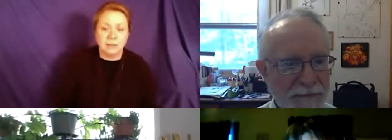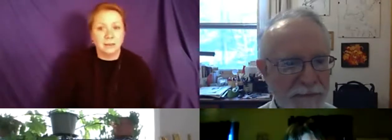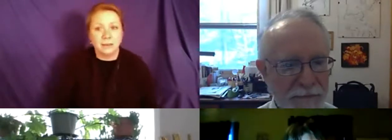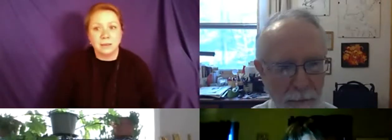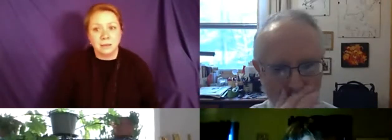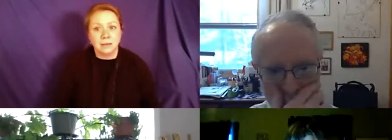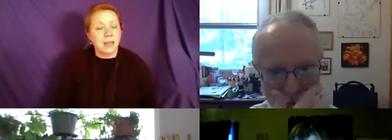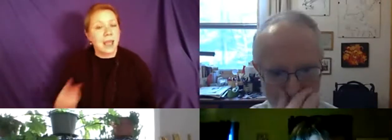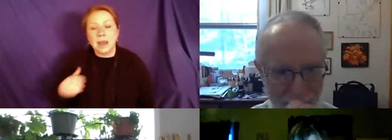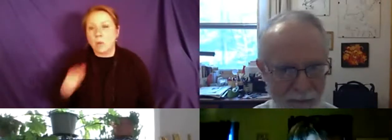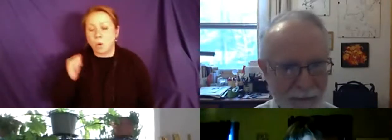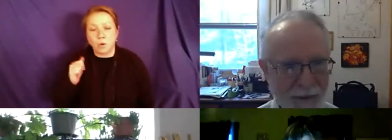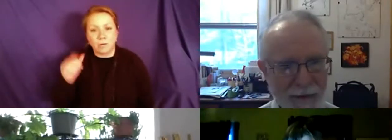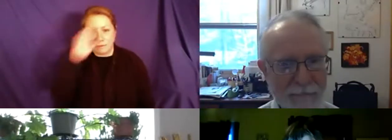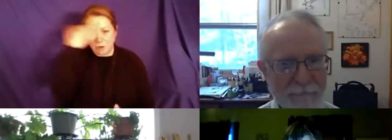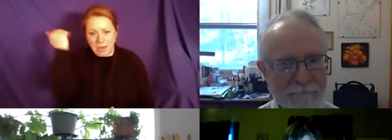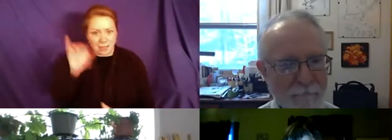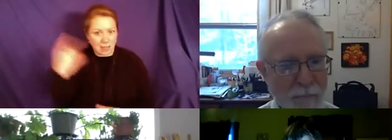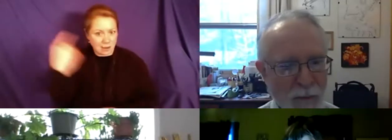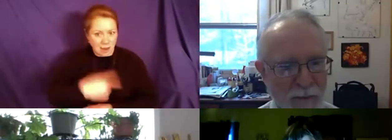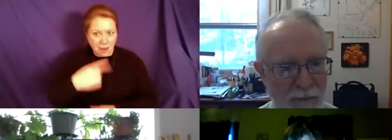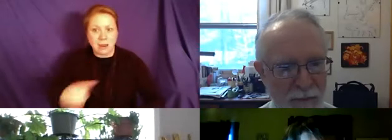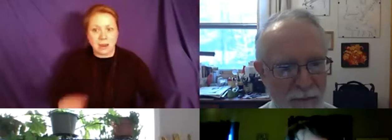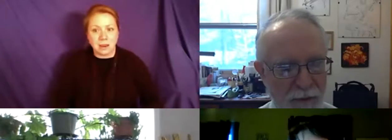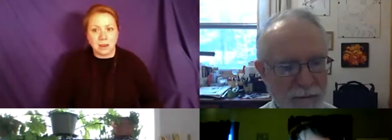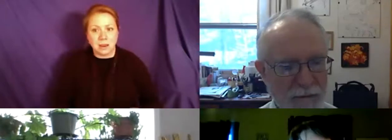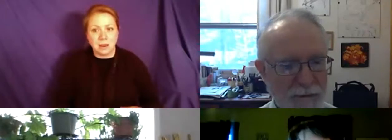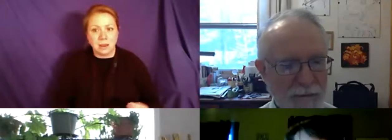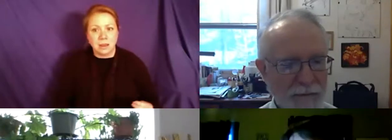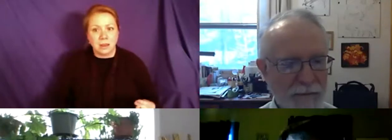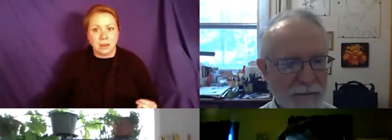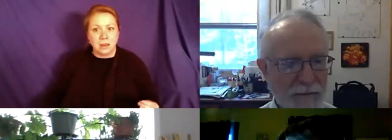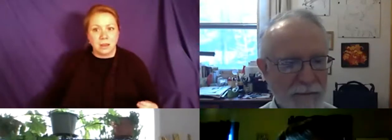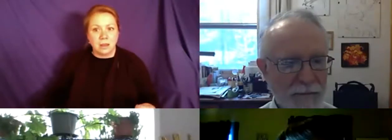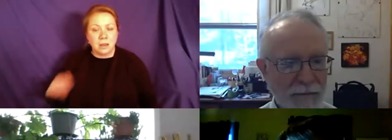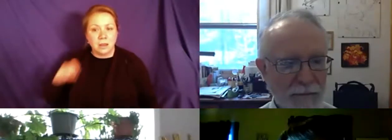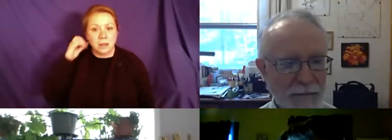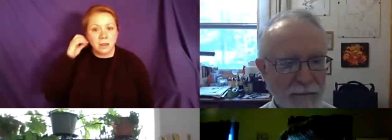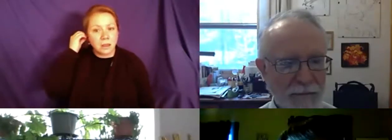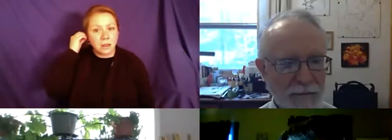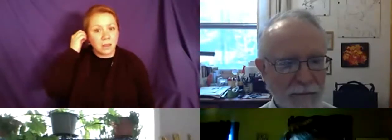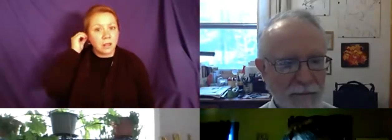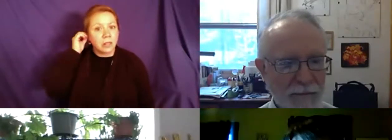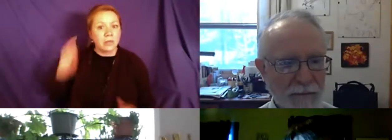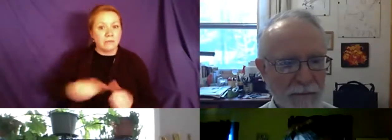And I'll never forget the day, my first admission to a hospital, and